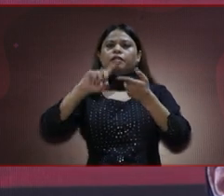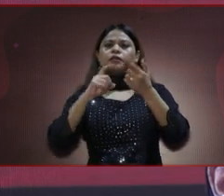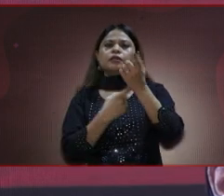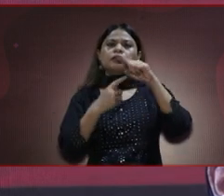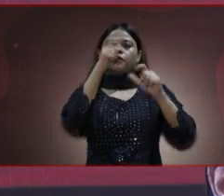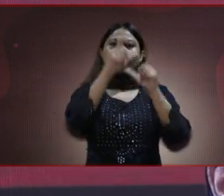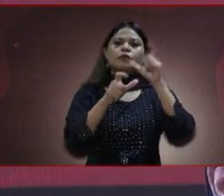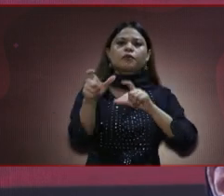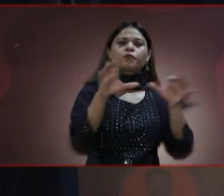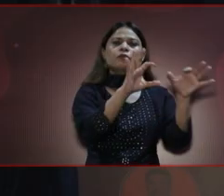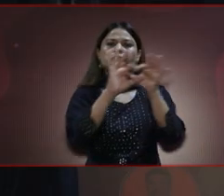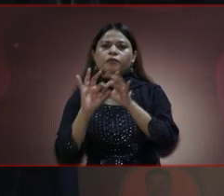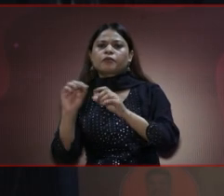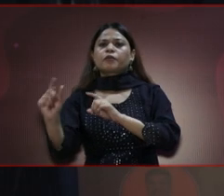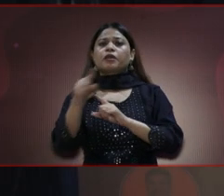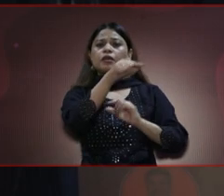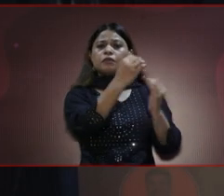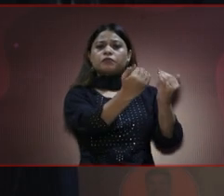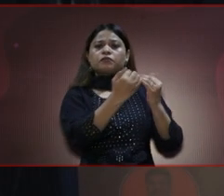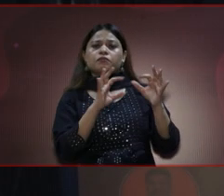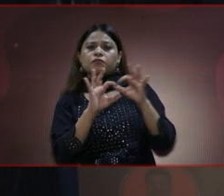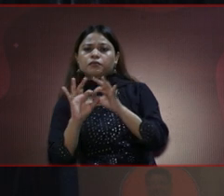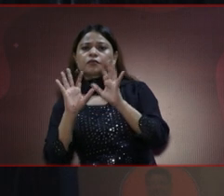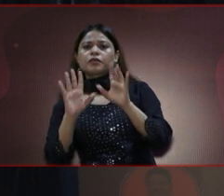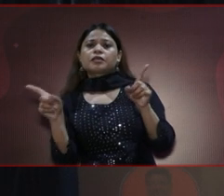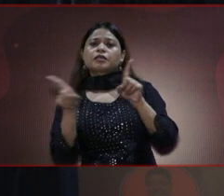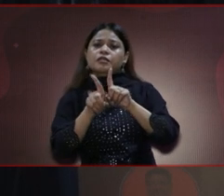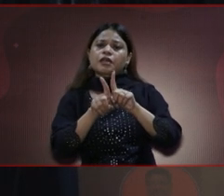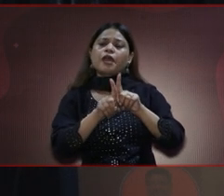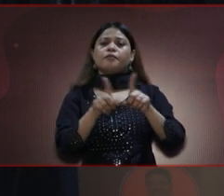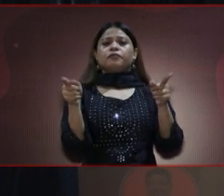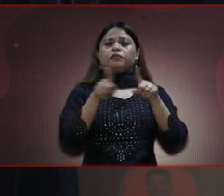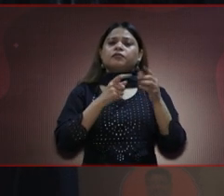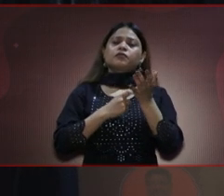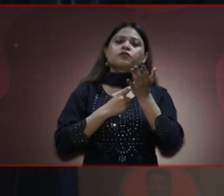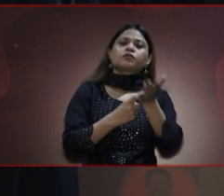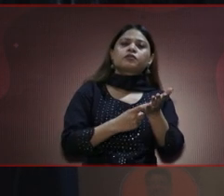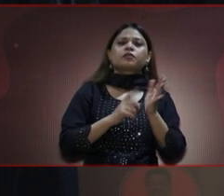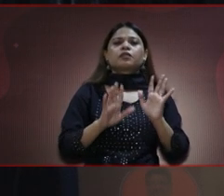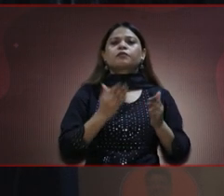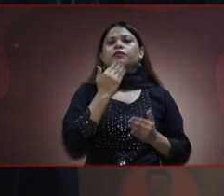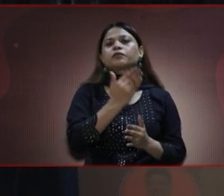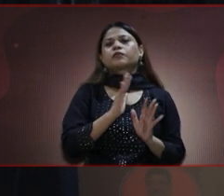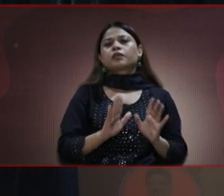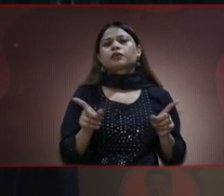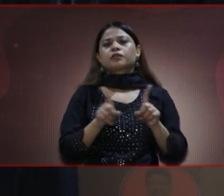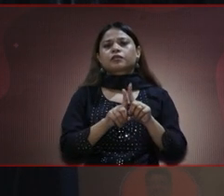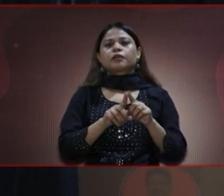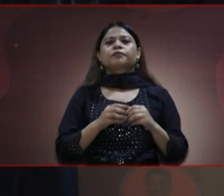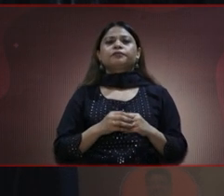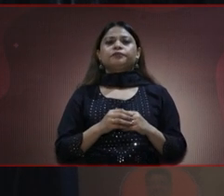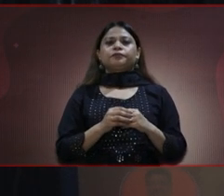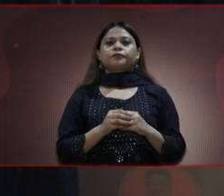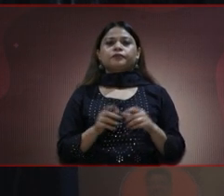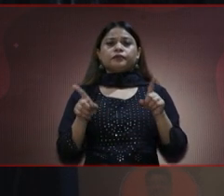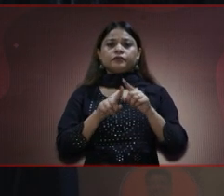their invaluable partnership in this endeavor. This event marks the beginning of a transformative chapter in enhancing